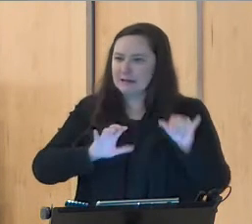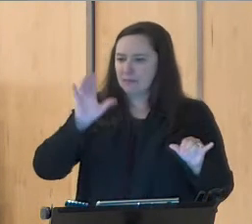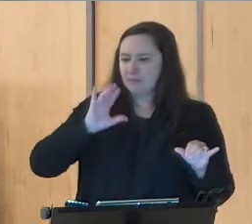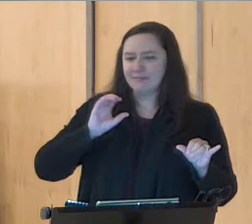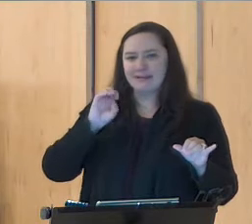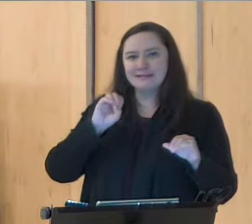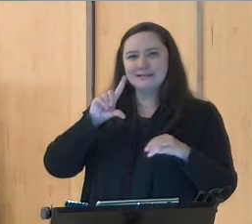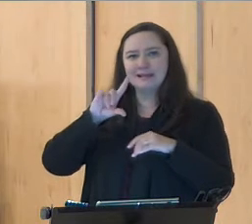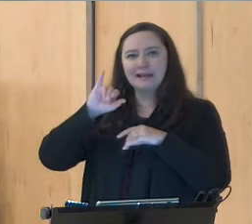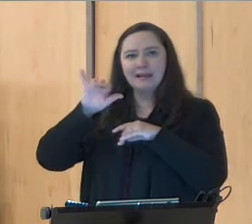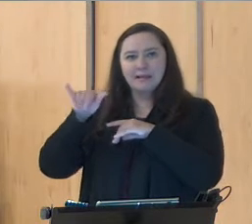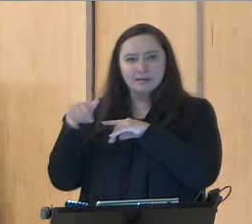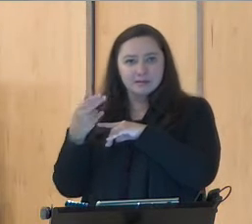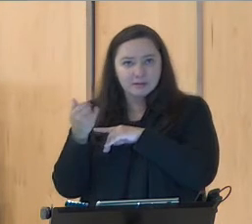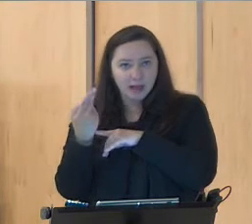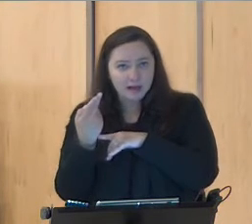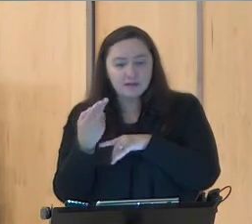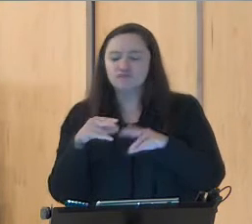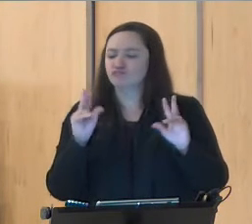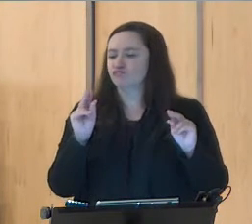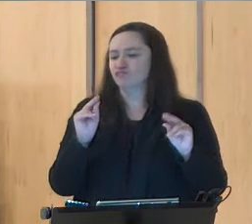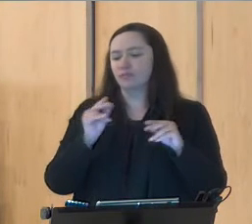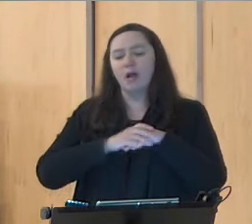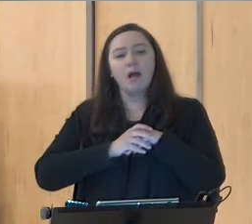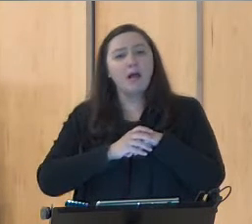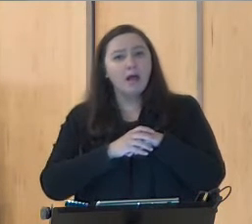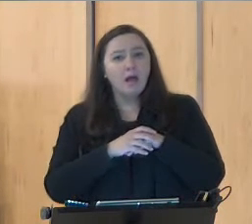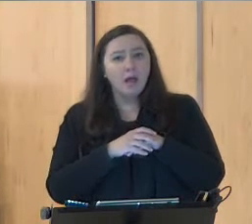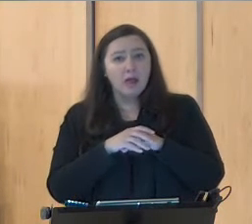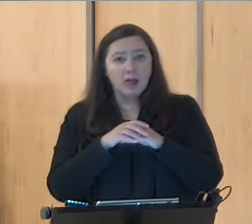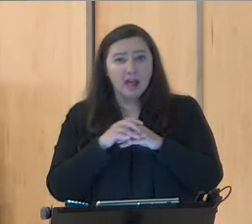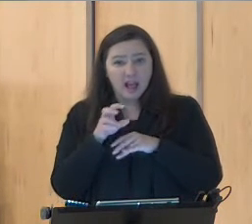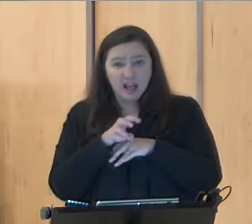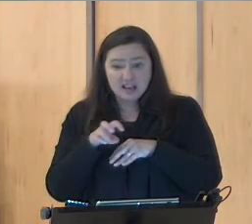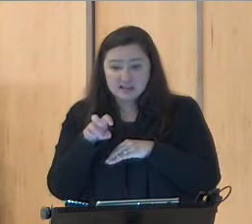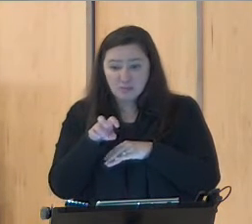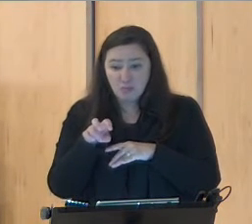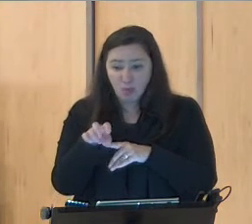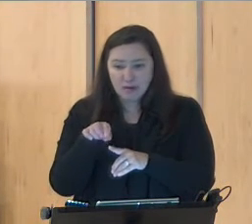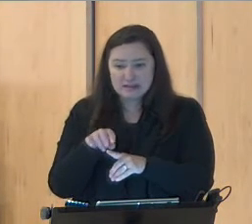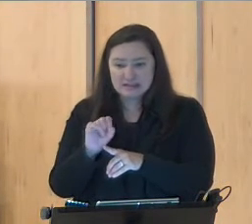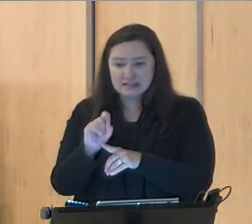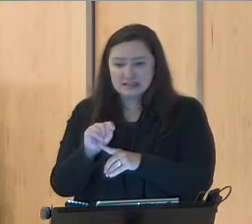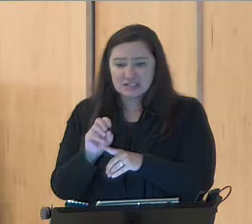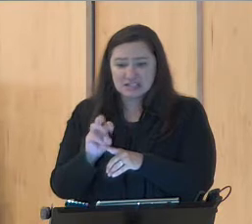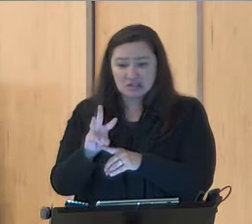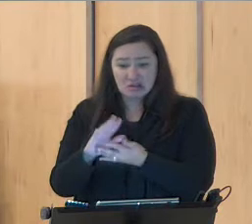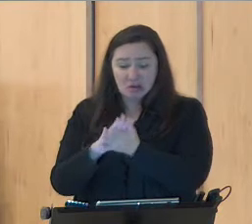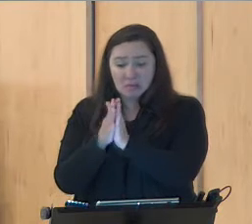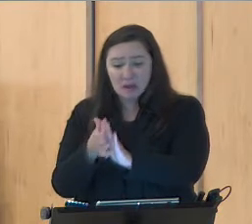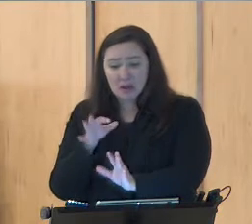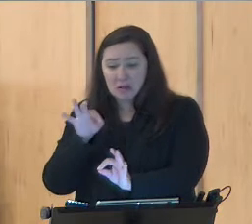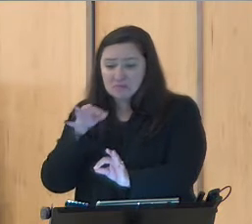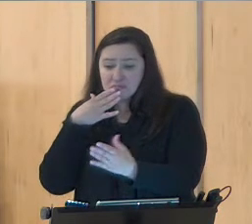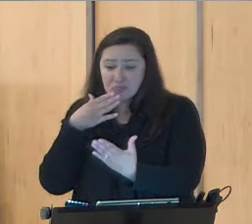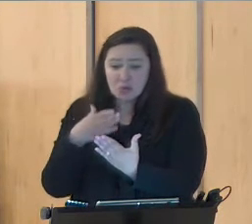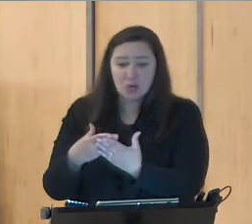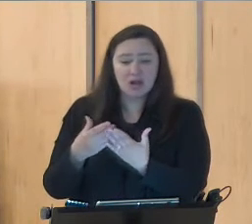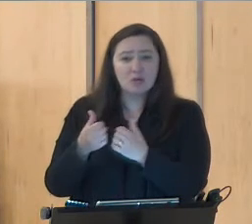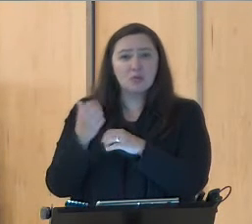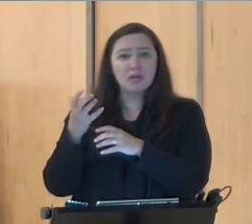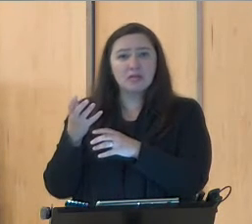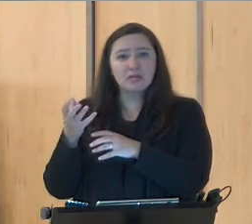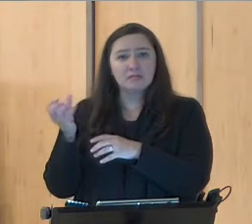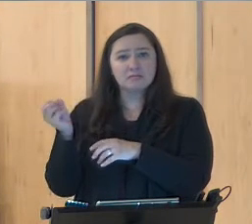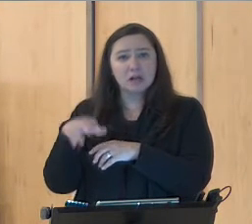Elijah. And he didn't turn a poisonous spot of stew into good food with a handful of